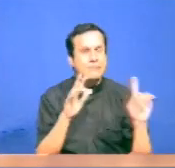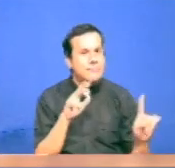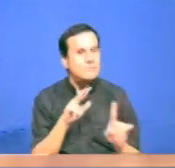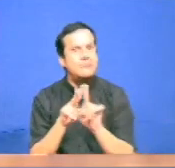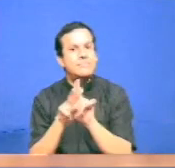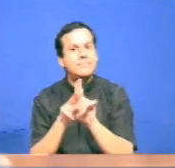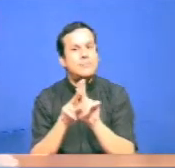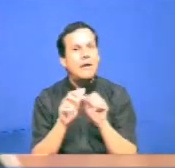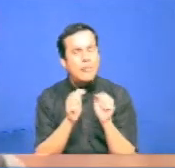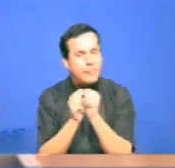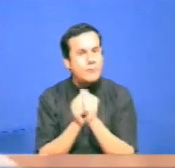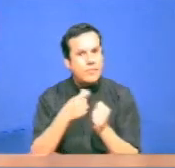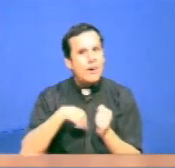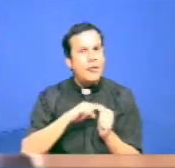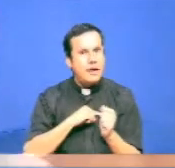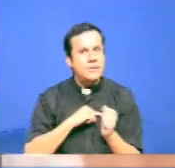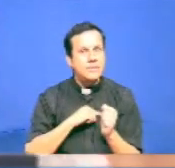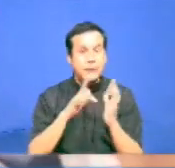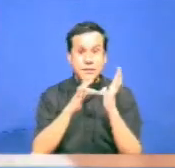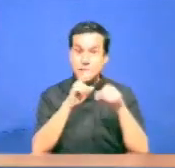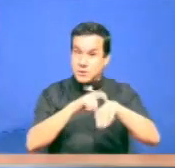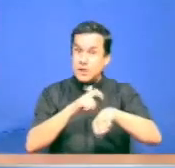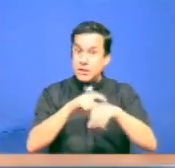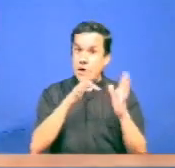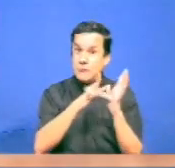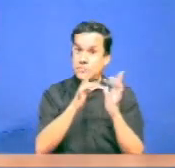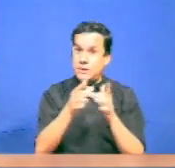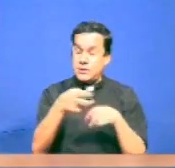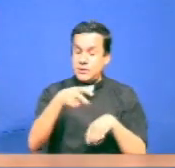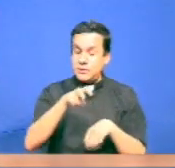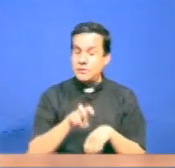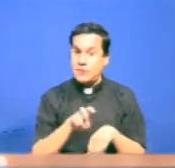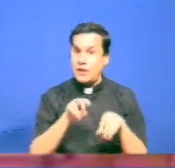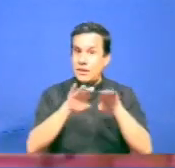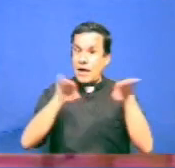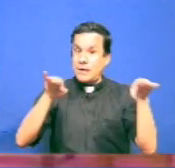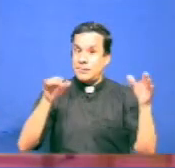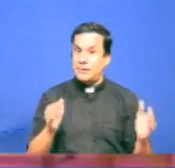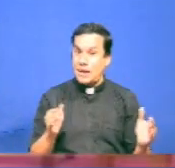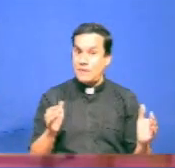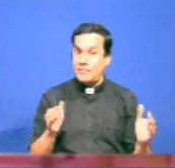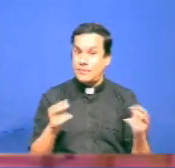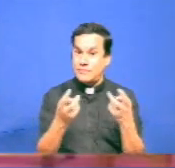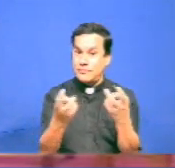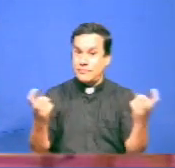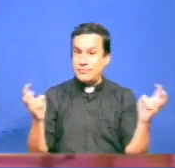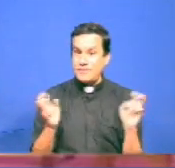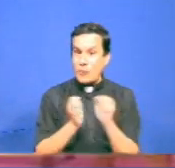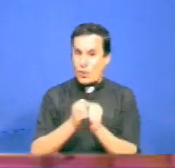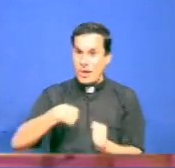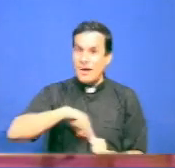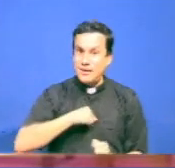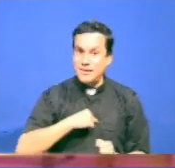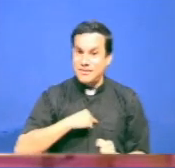reading. And as he sits, they kind of go into the house, we are told. Jesus